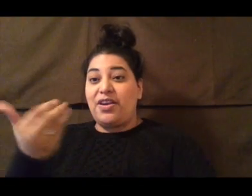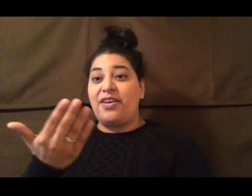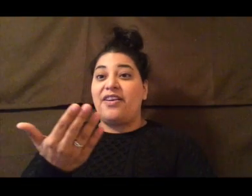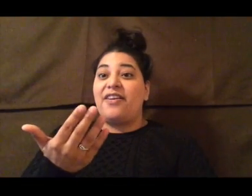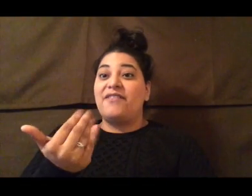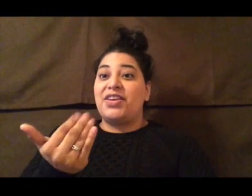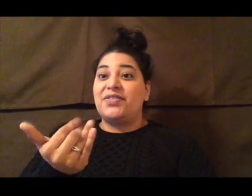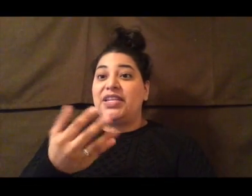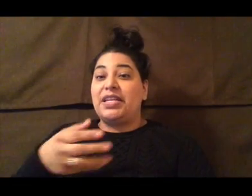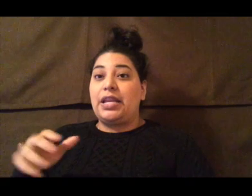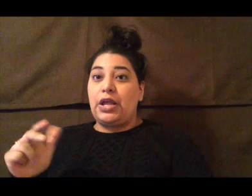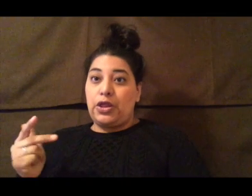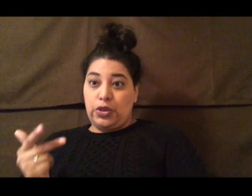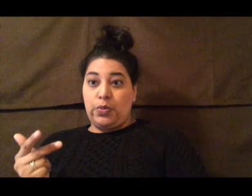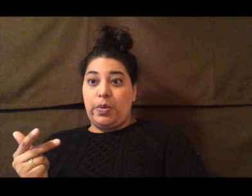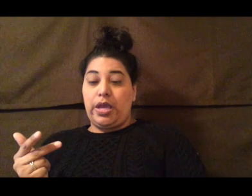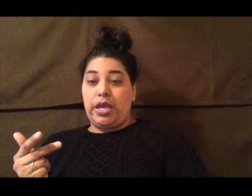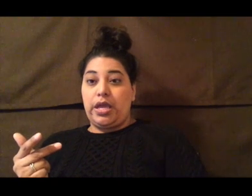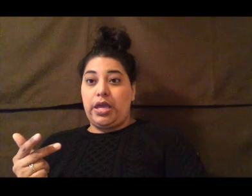into 15 and 3.